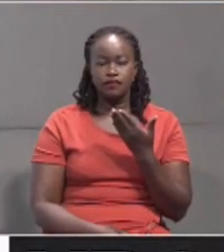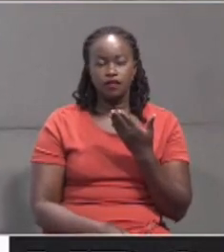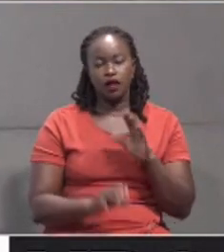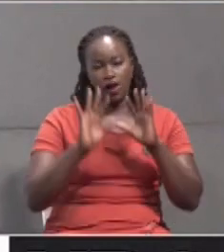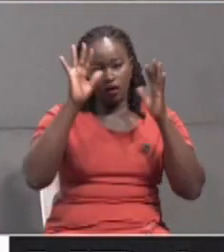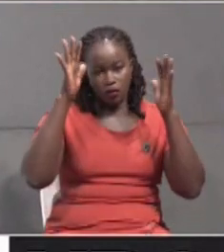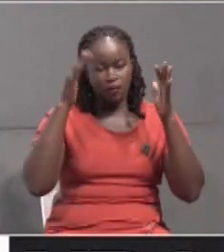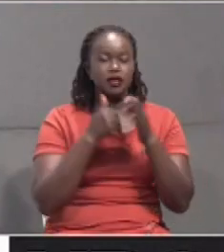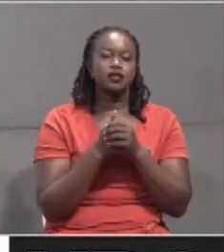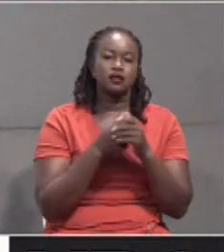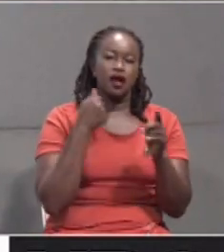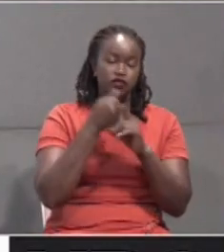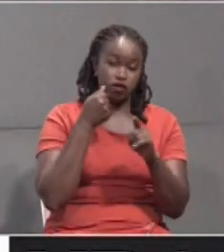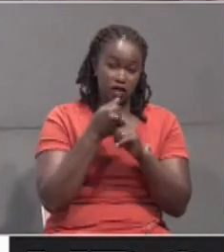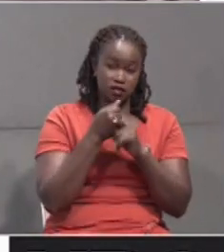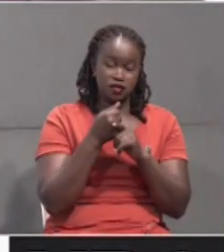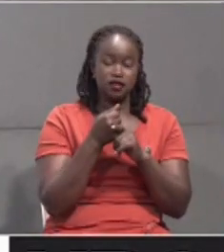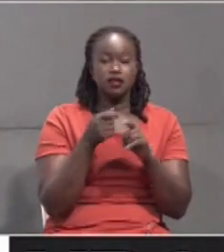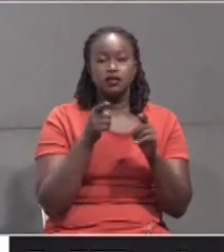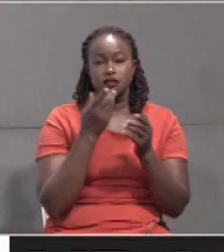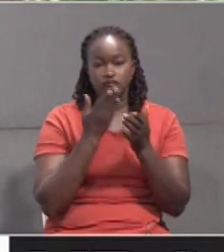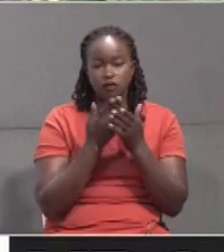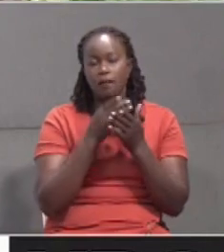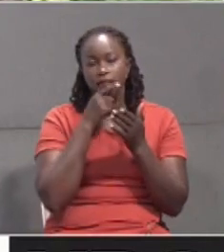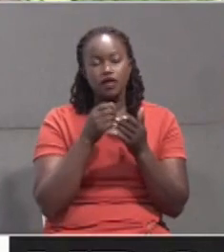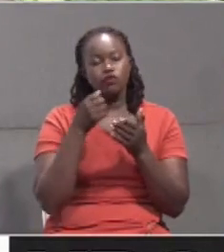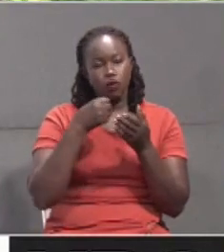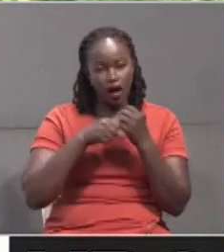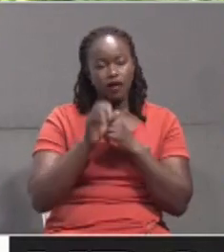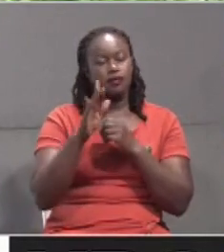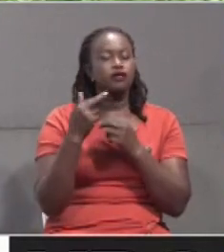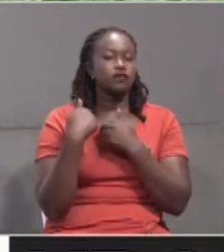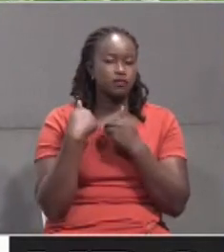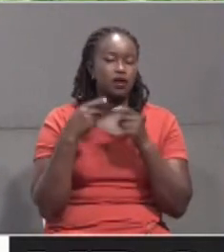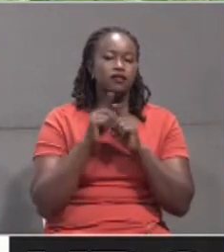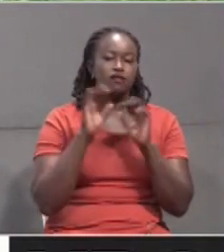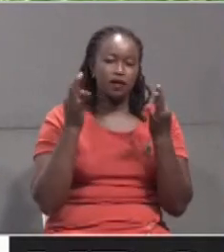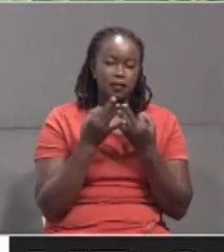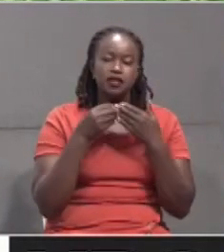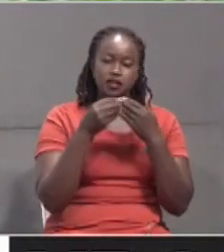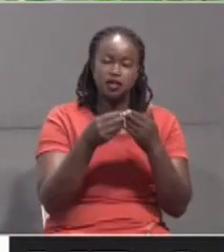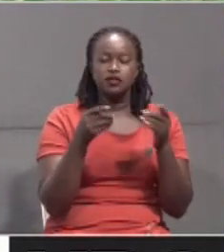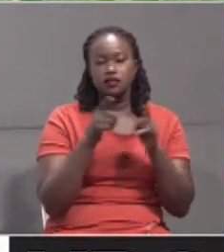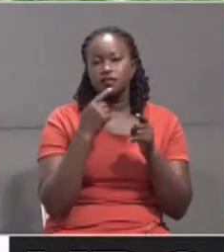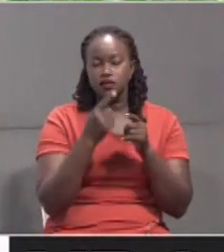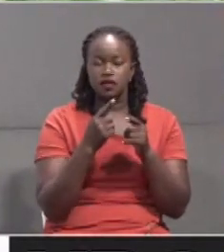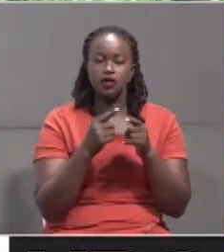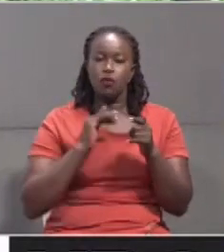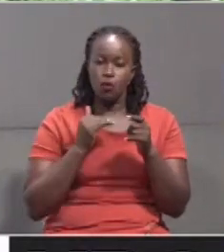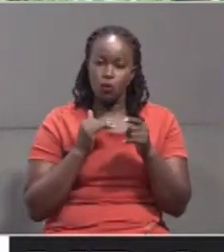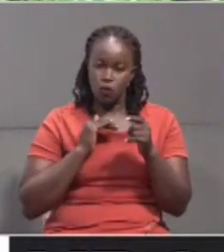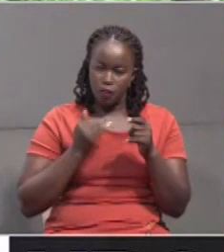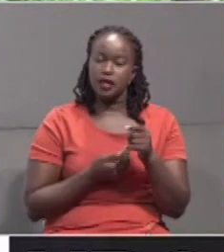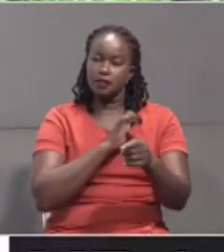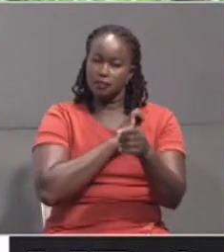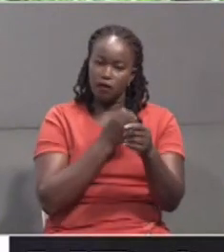commends Tibulihwa's advocacy and urges men to fulfill their duties as family leaders, while emphasizing the empowerment of women in the community. So